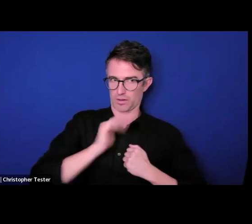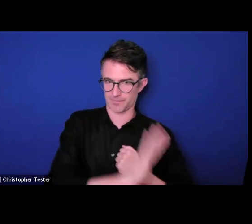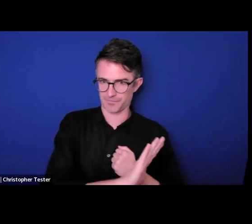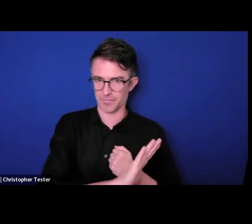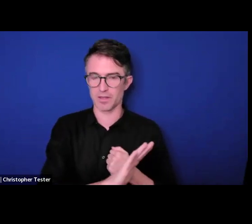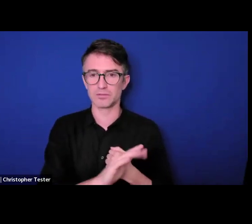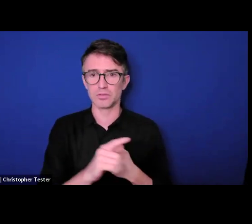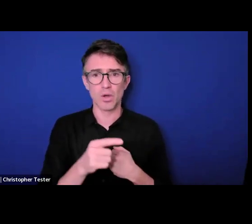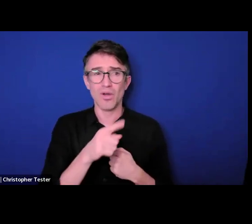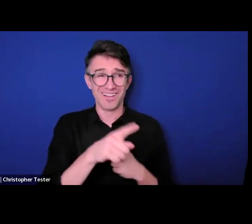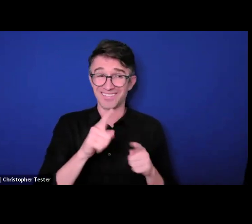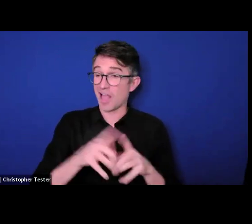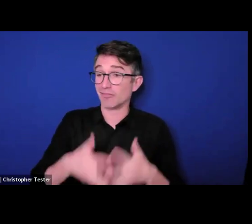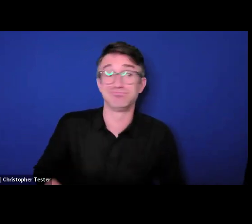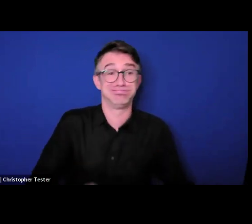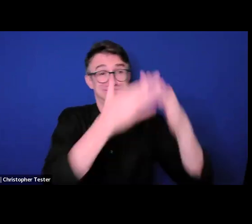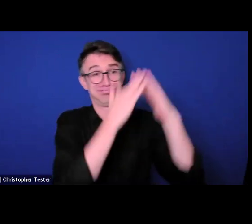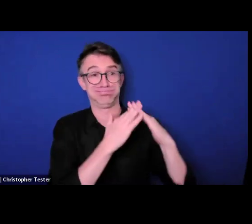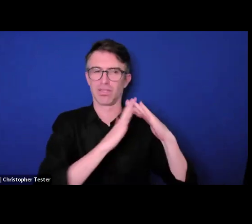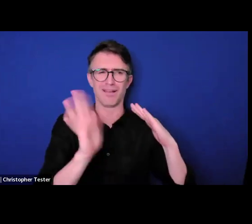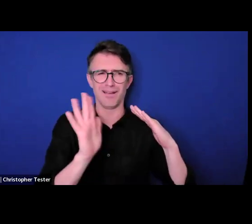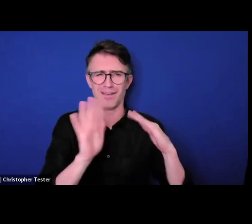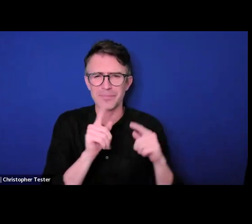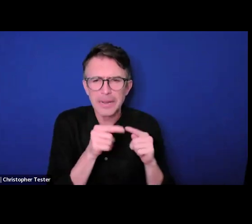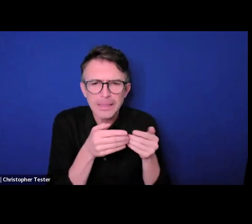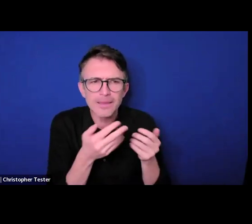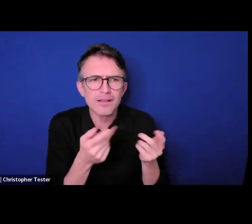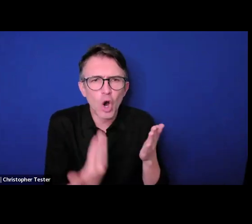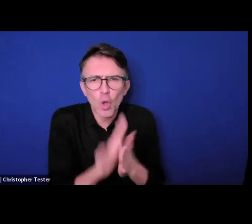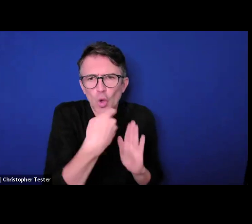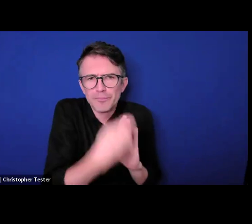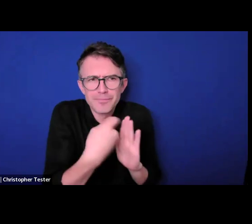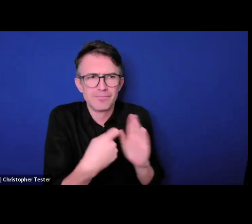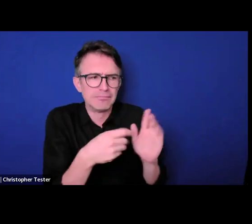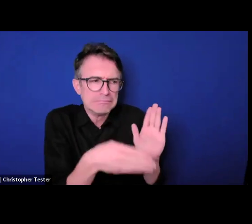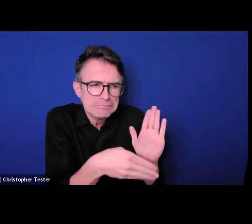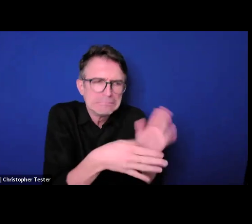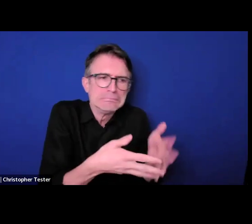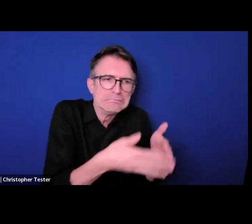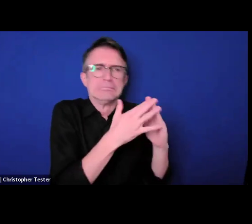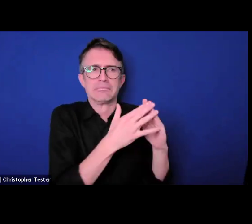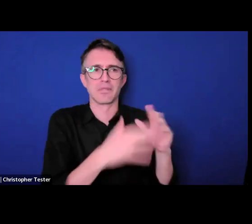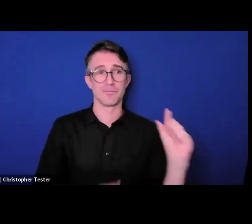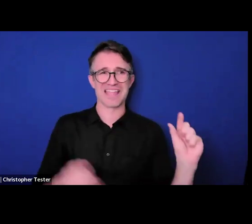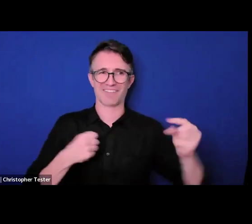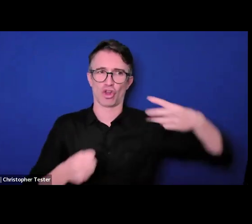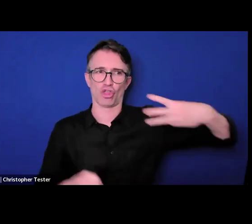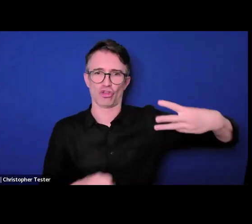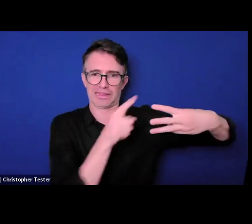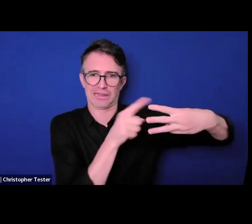components, but now the social protection sector has immensely grown with lots